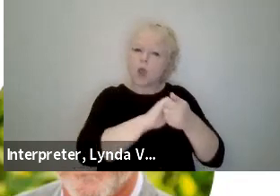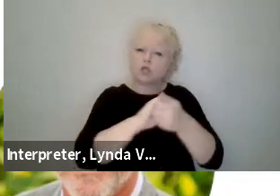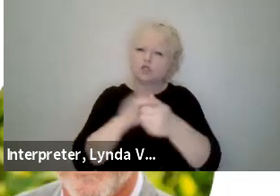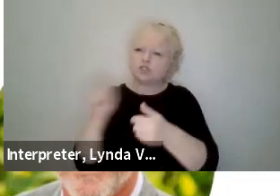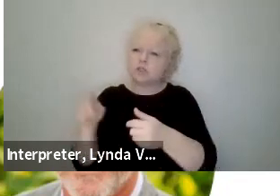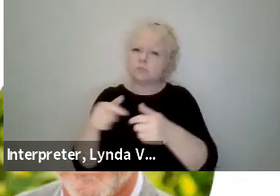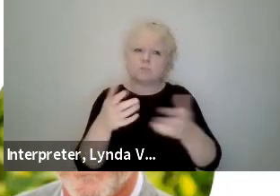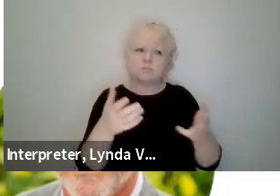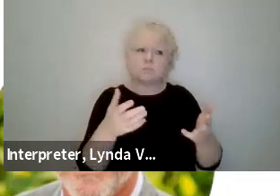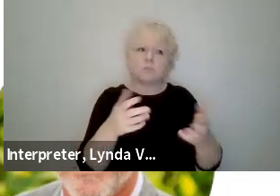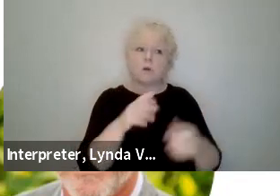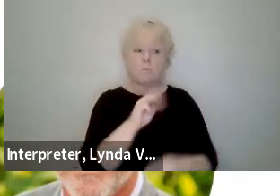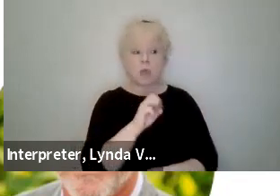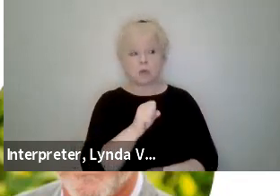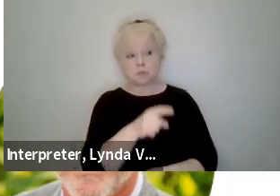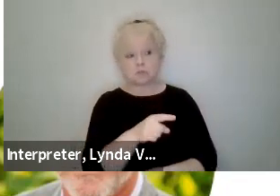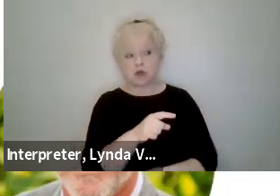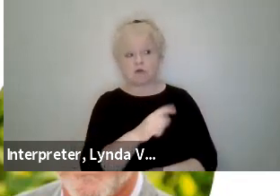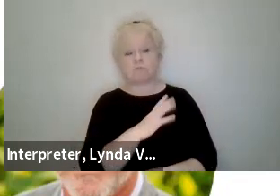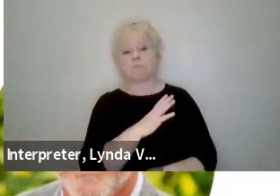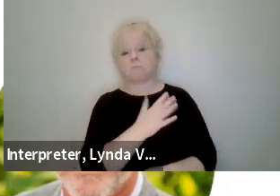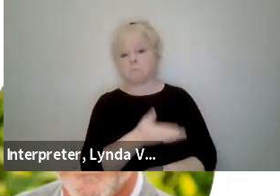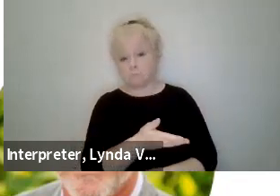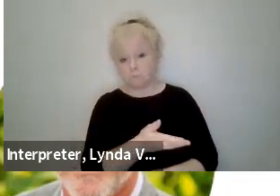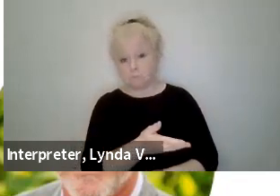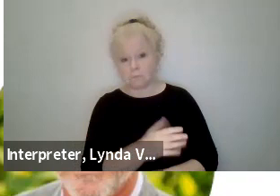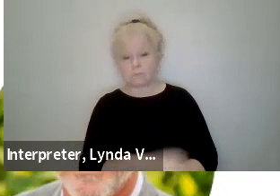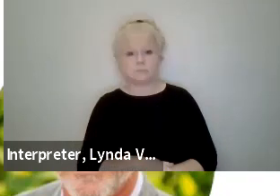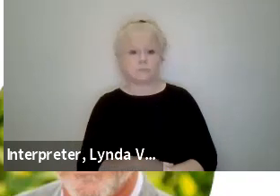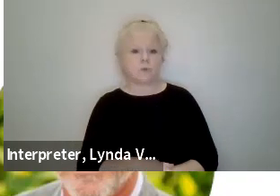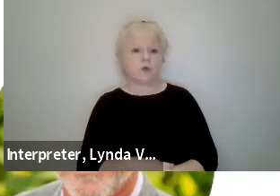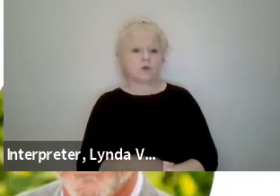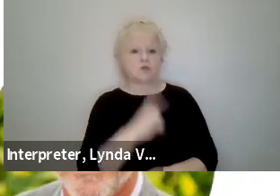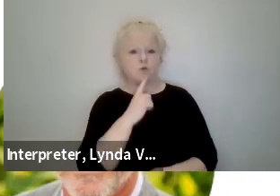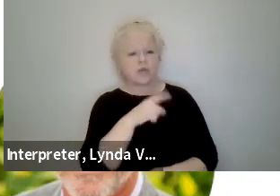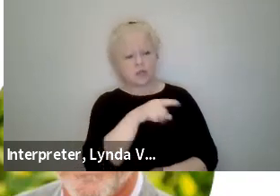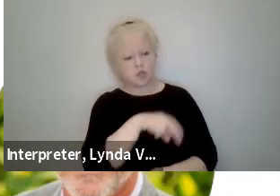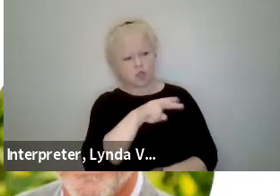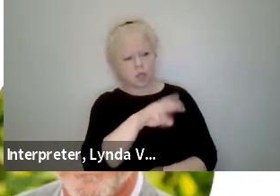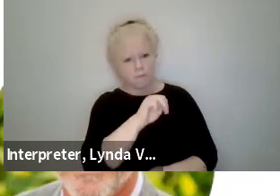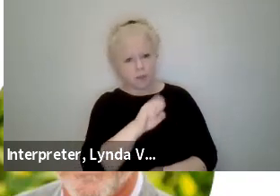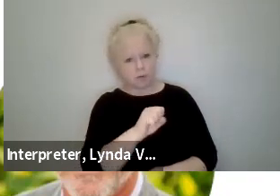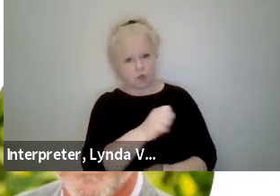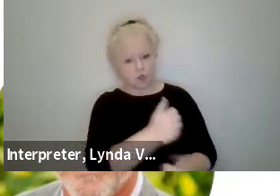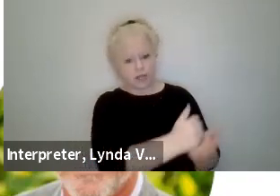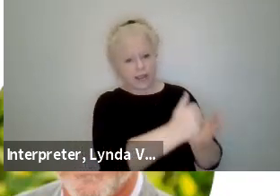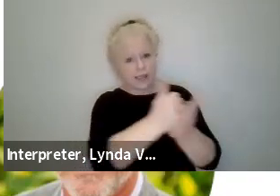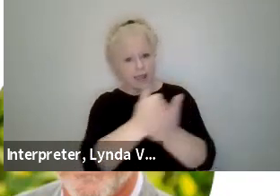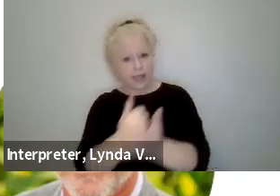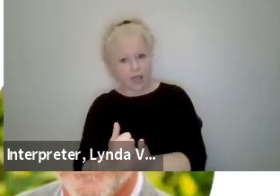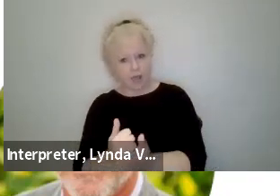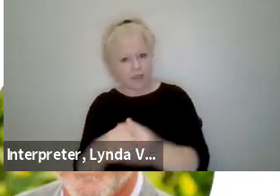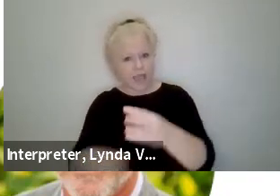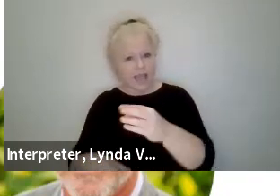naturally, Microsoft would be one. So we kind of identified them as someone who could help us